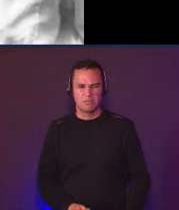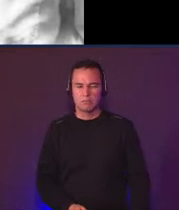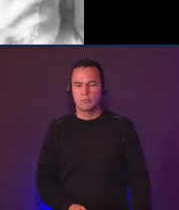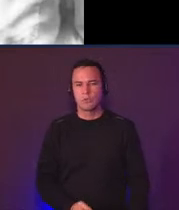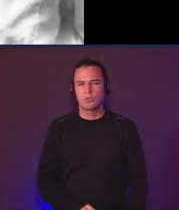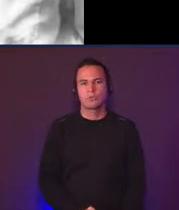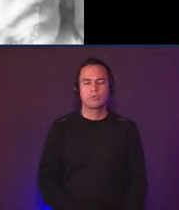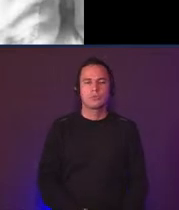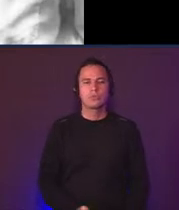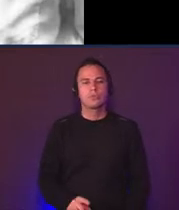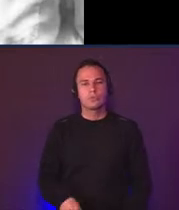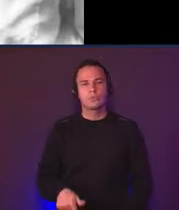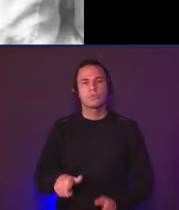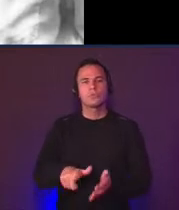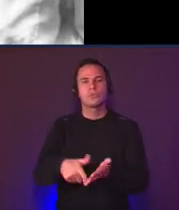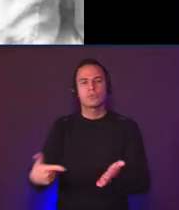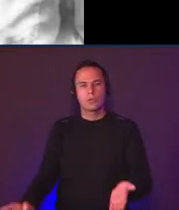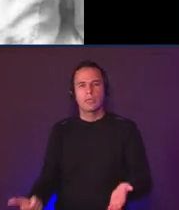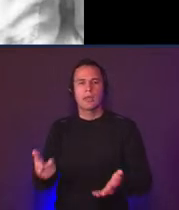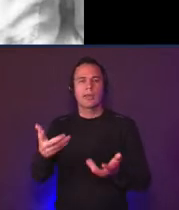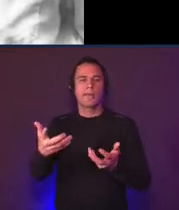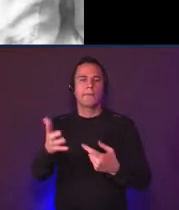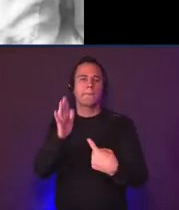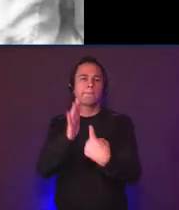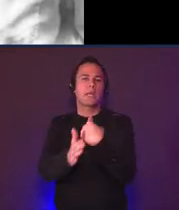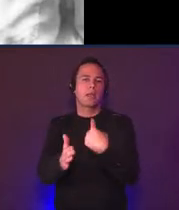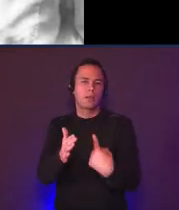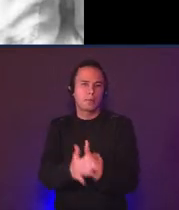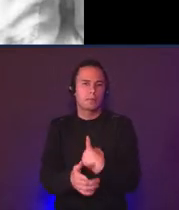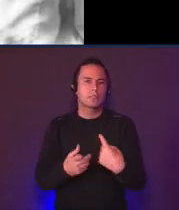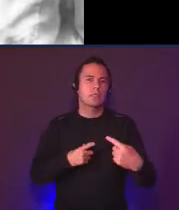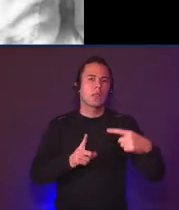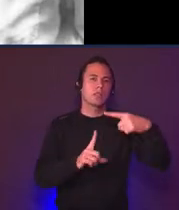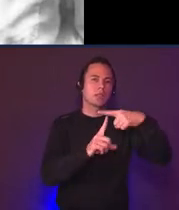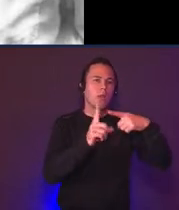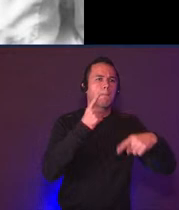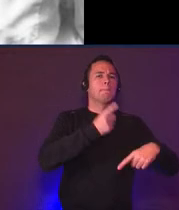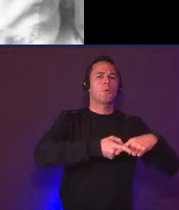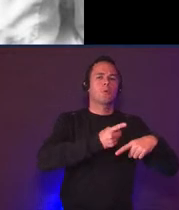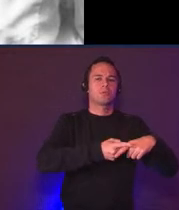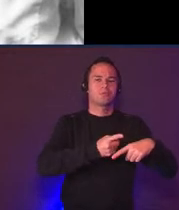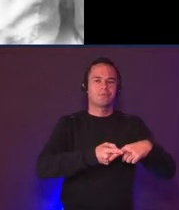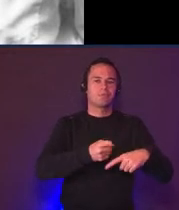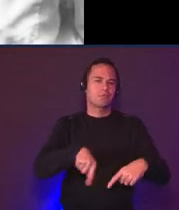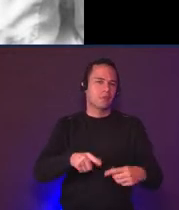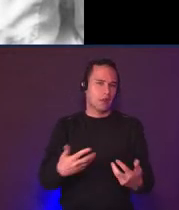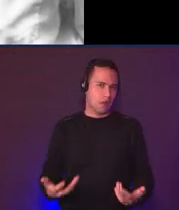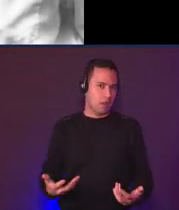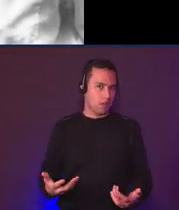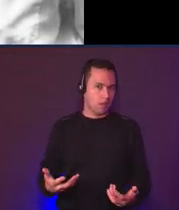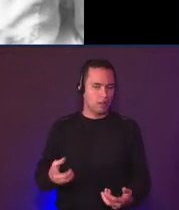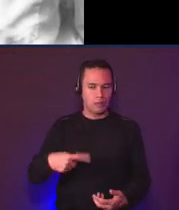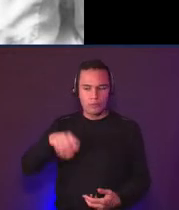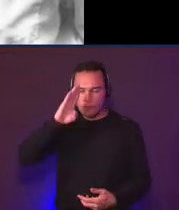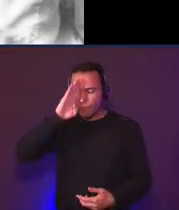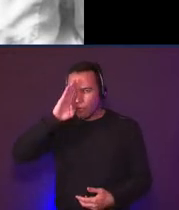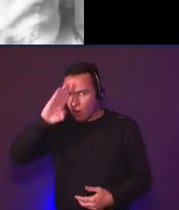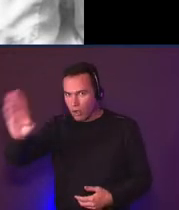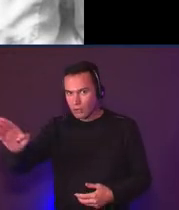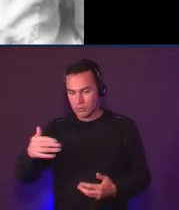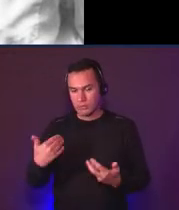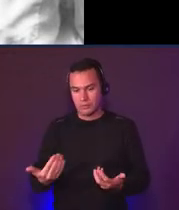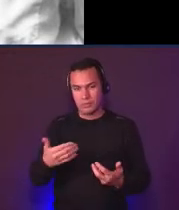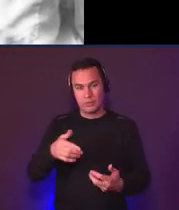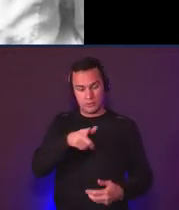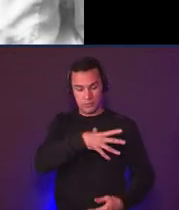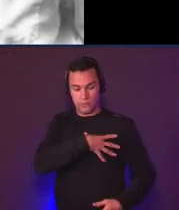they wanted to know what our motivation was, and our motivation was that we wanted our son, and